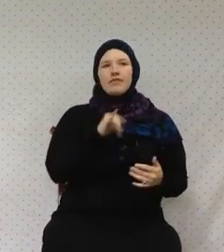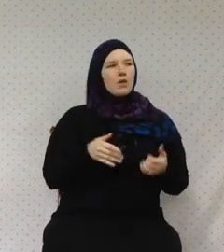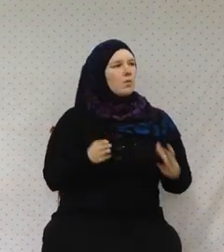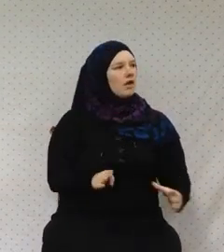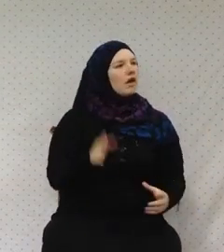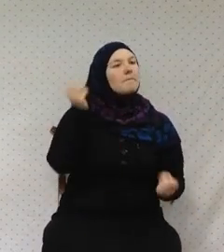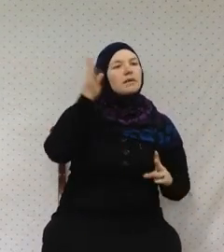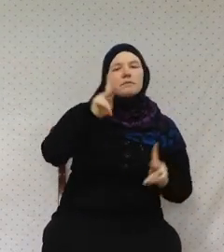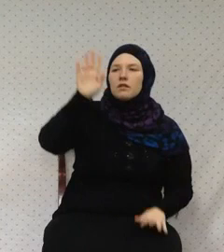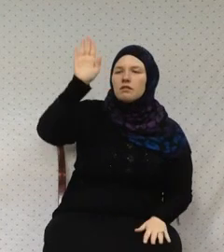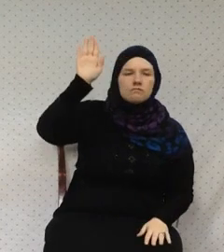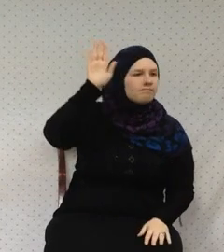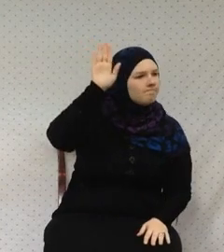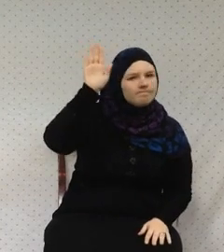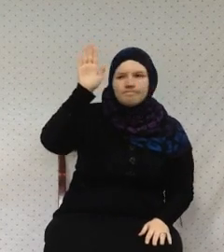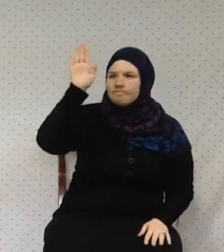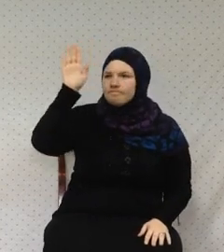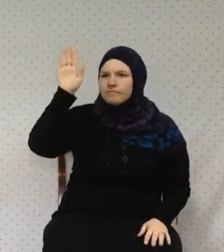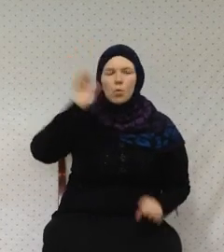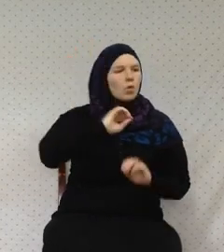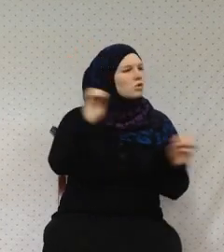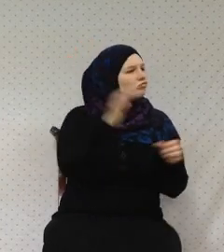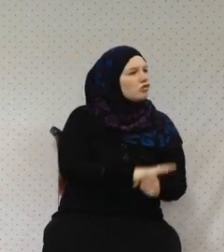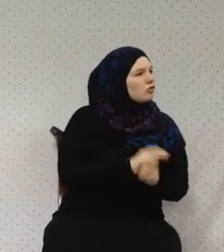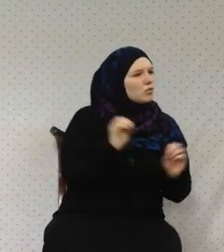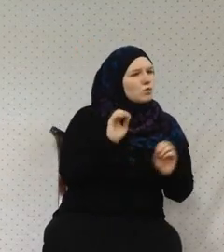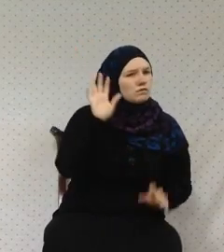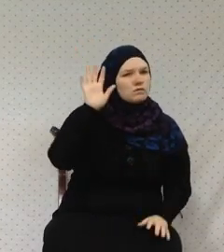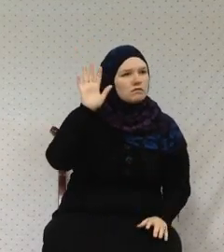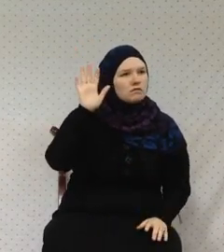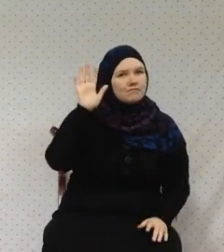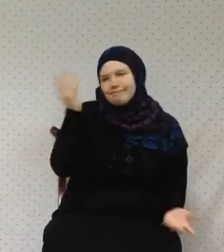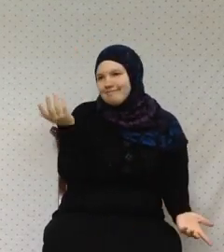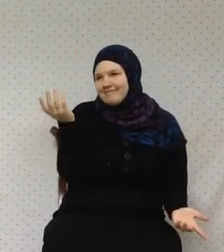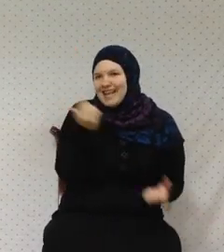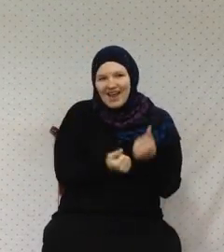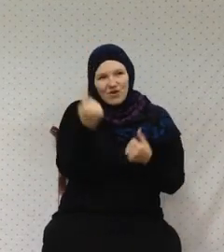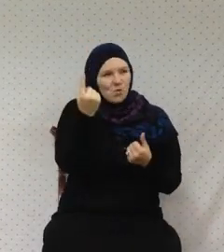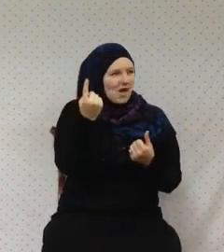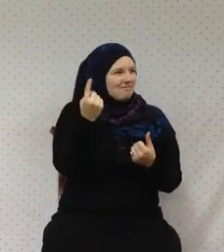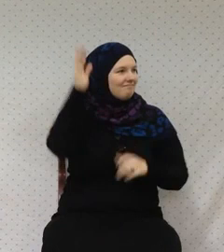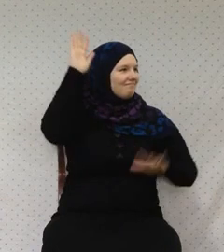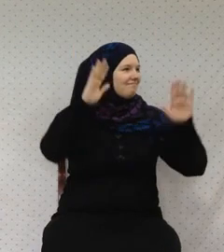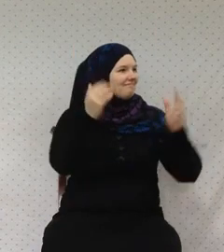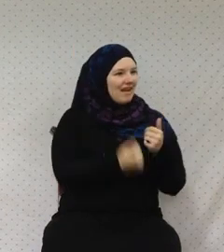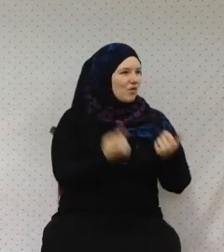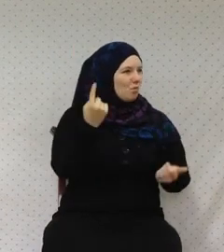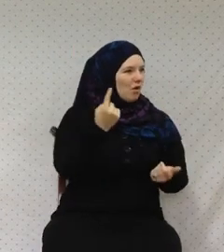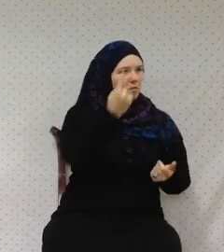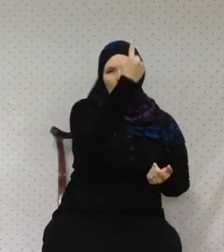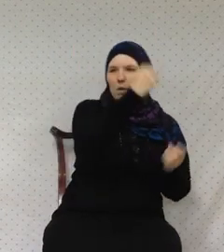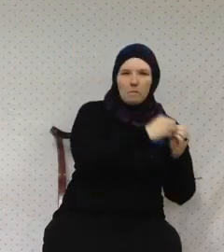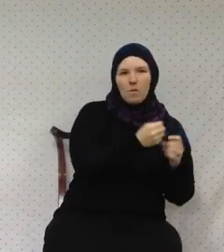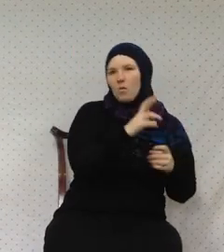ever felt cornered, pressured in a crisis. Almost everybody goes through a crisis or more in